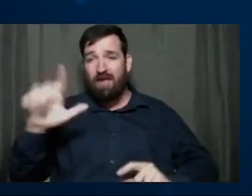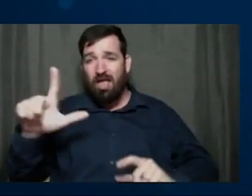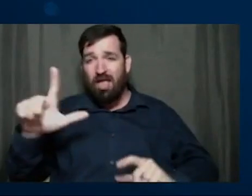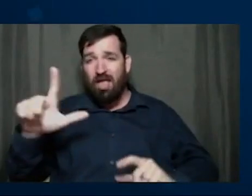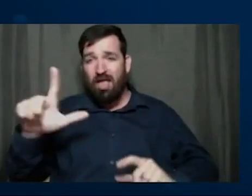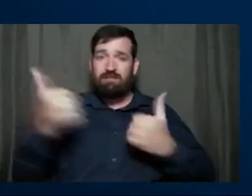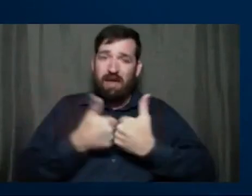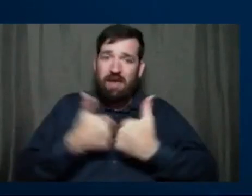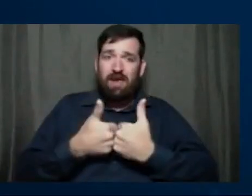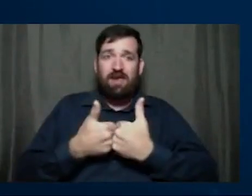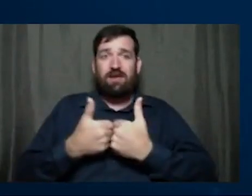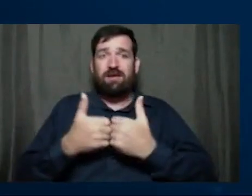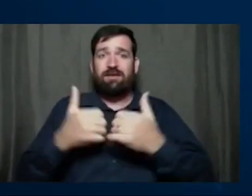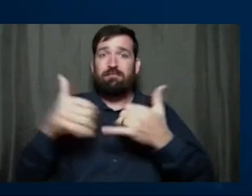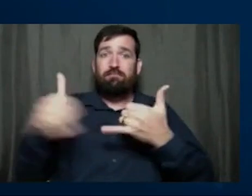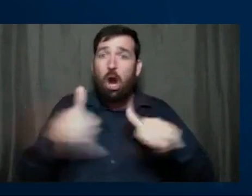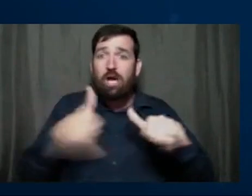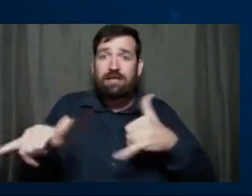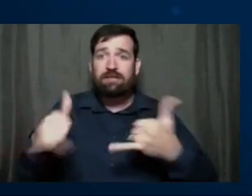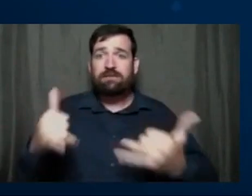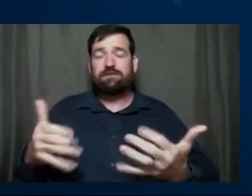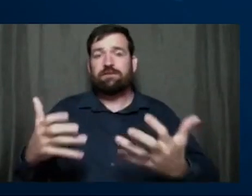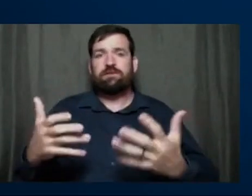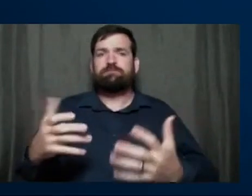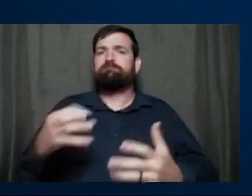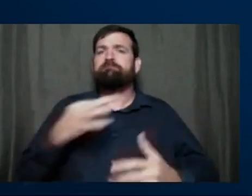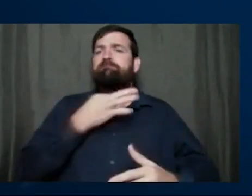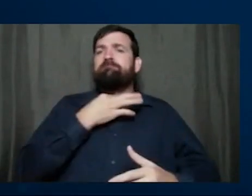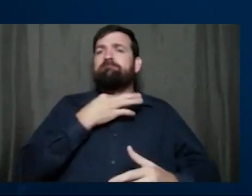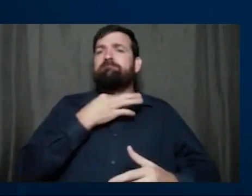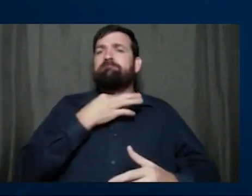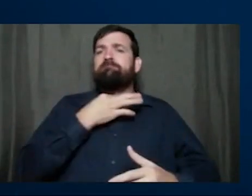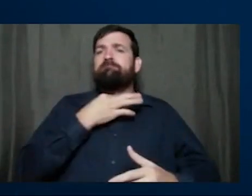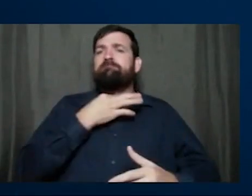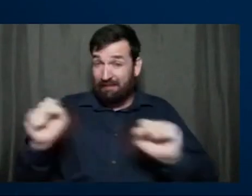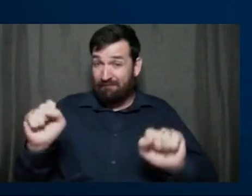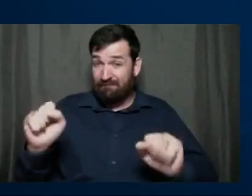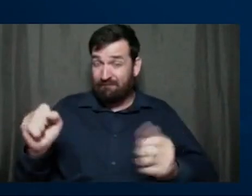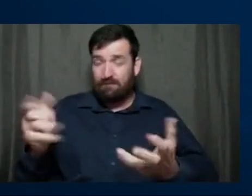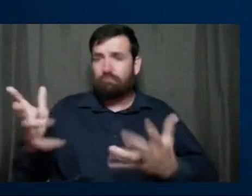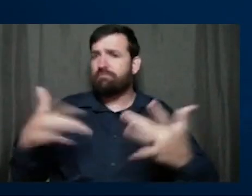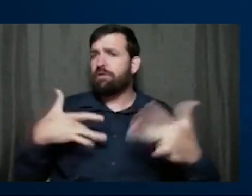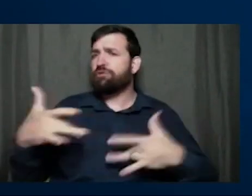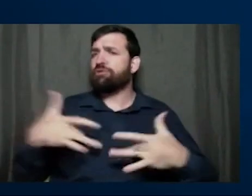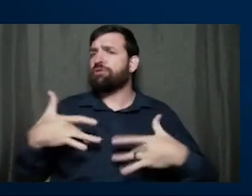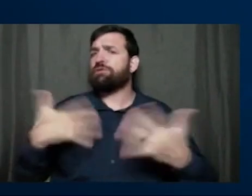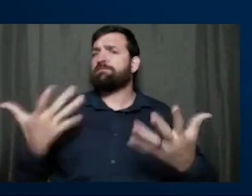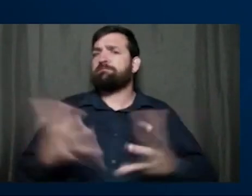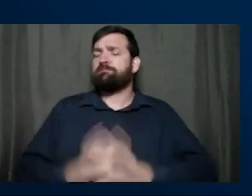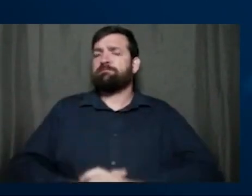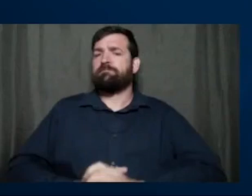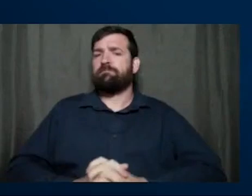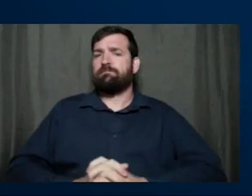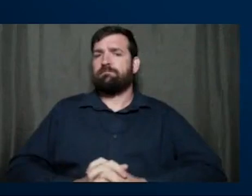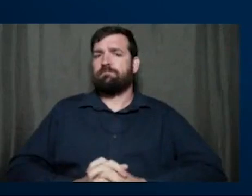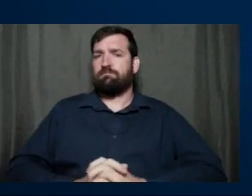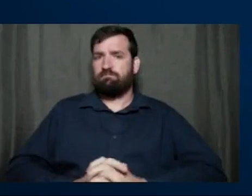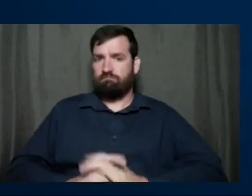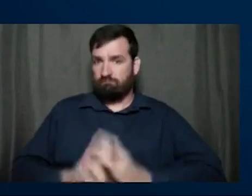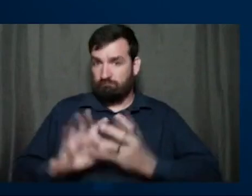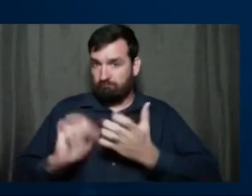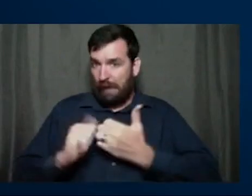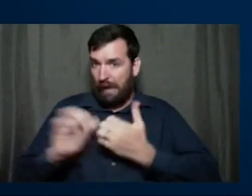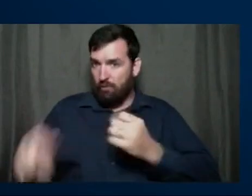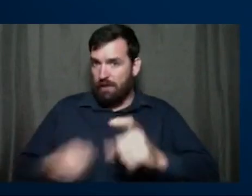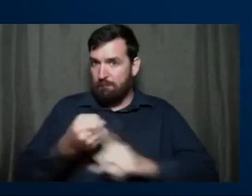stuff. I want to know just how safe that is and what your concerns are. And then I'd like to ask you how that could affect numbers. I mean, we haven't